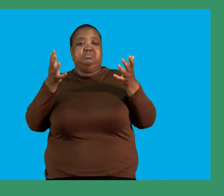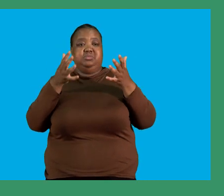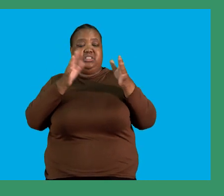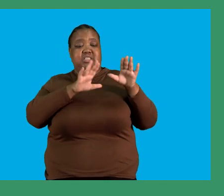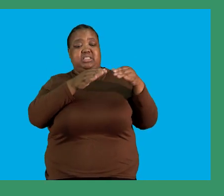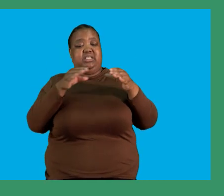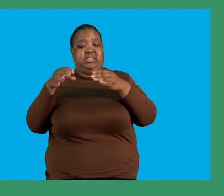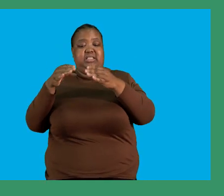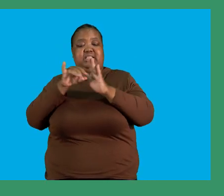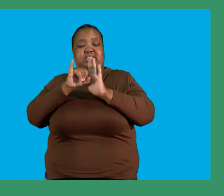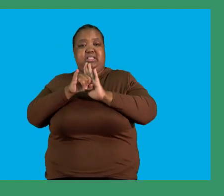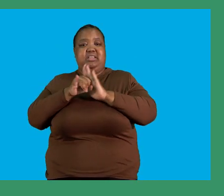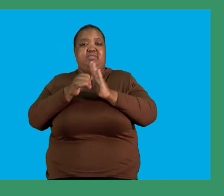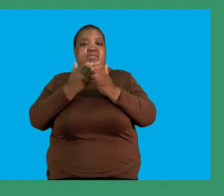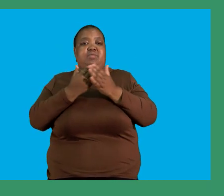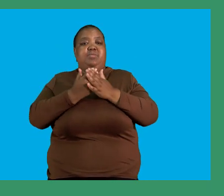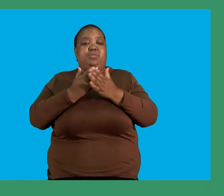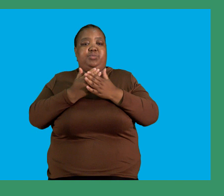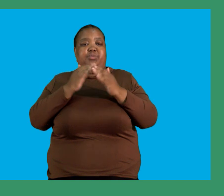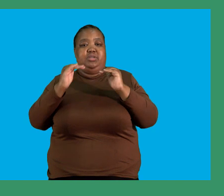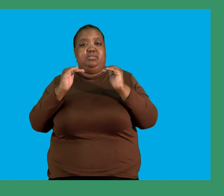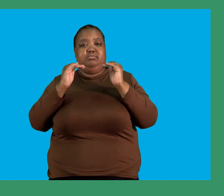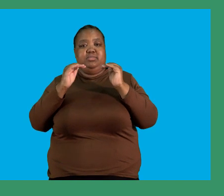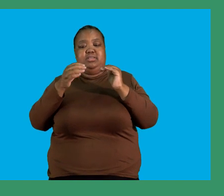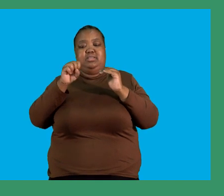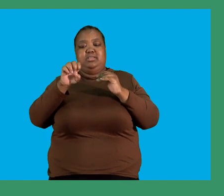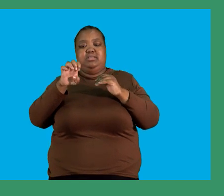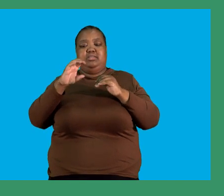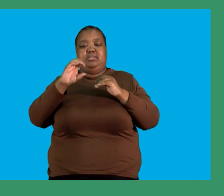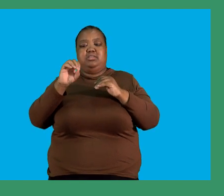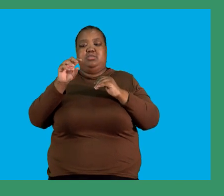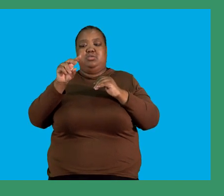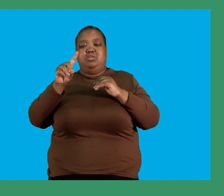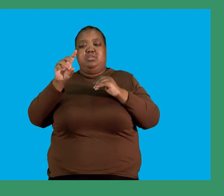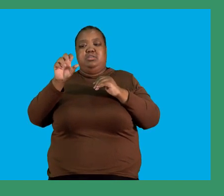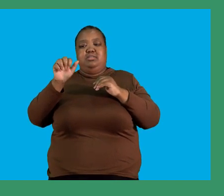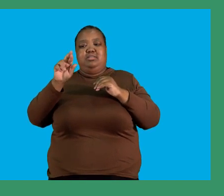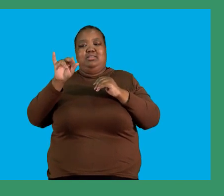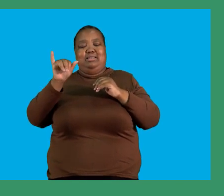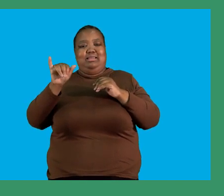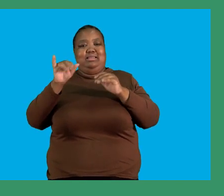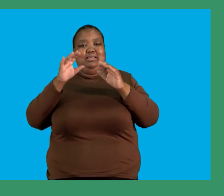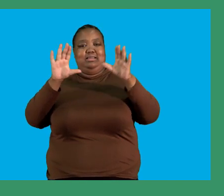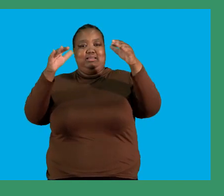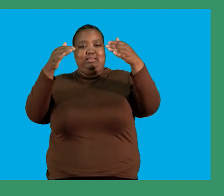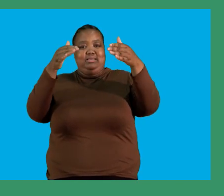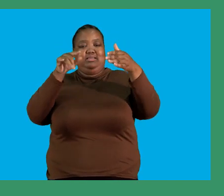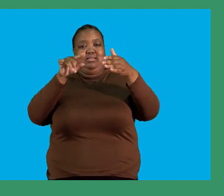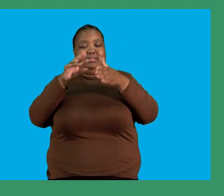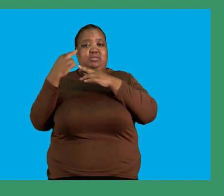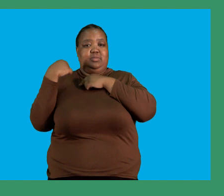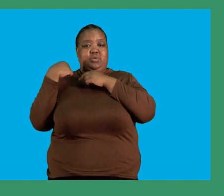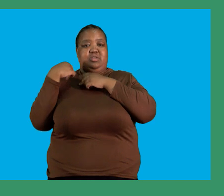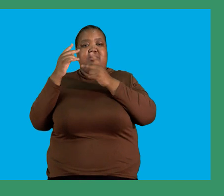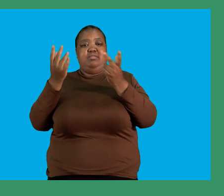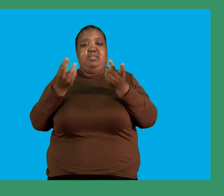different sector from given scenarios. We also have the secondary sector, which is responsible in